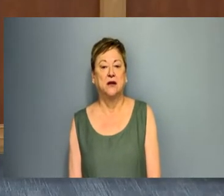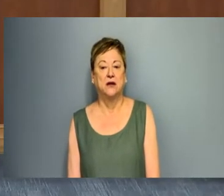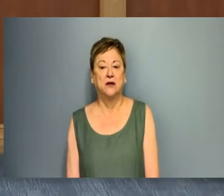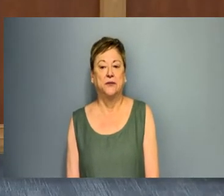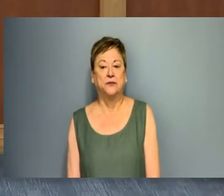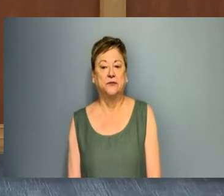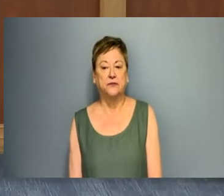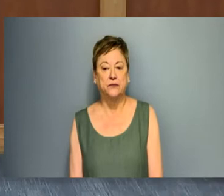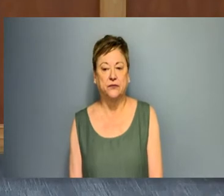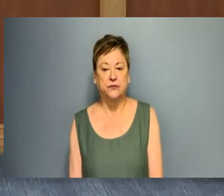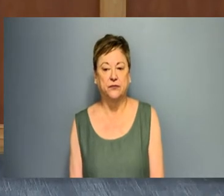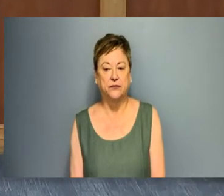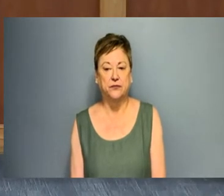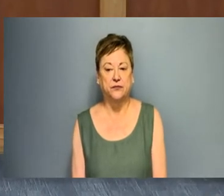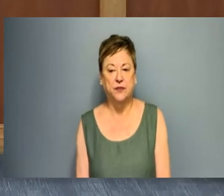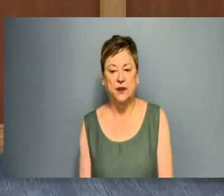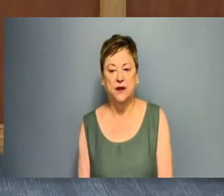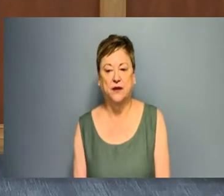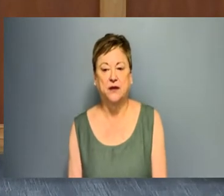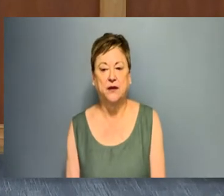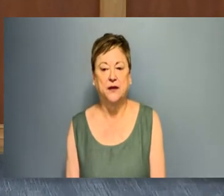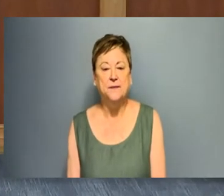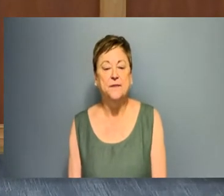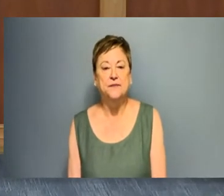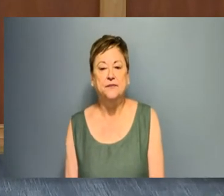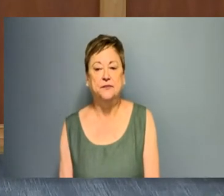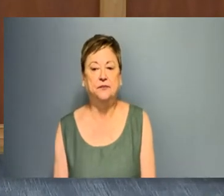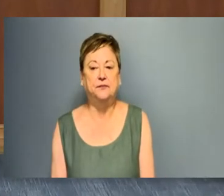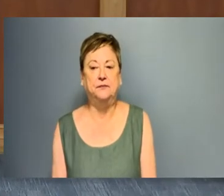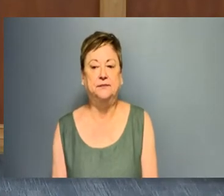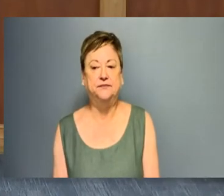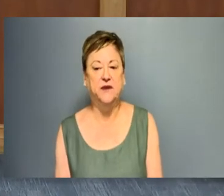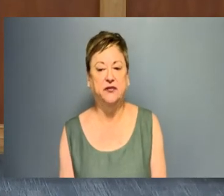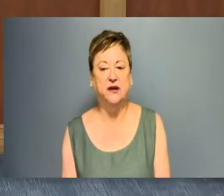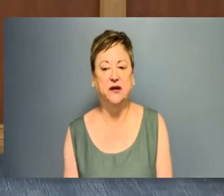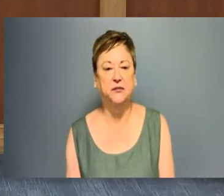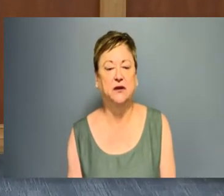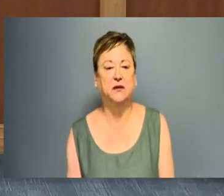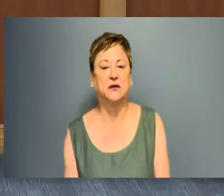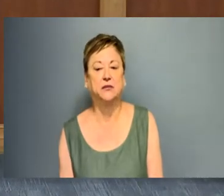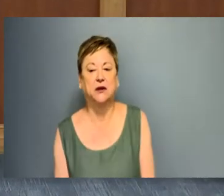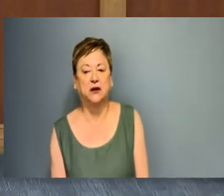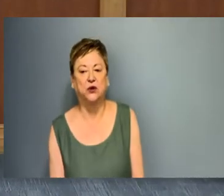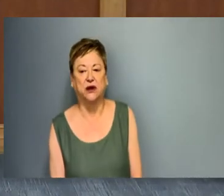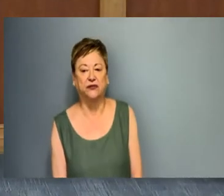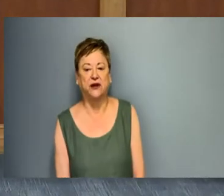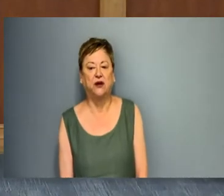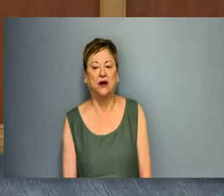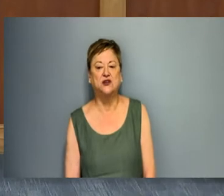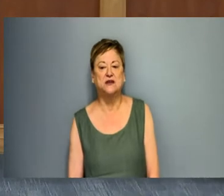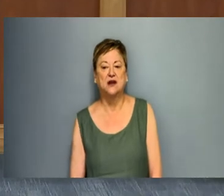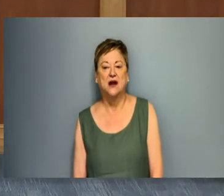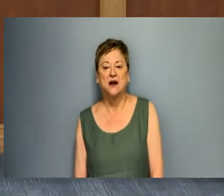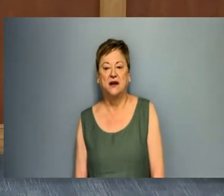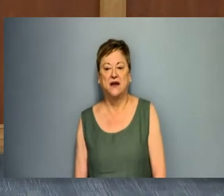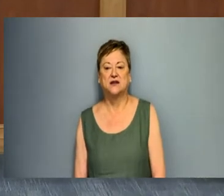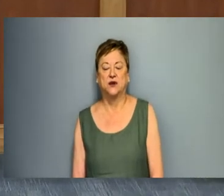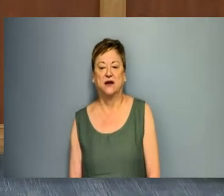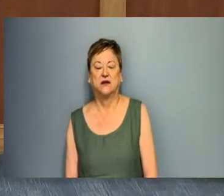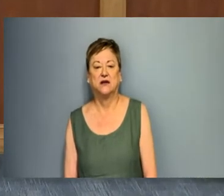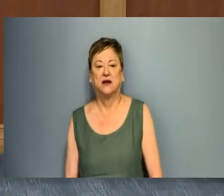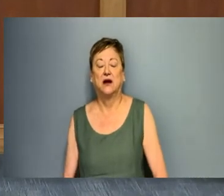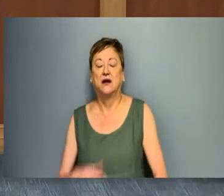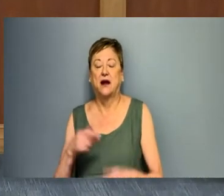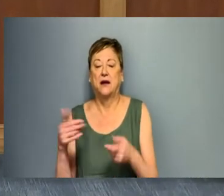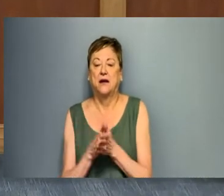Okay, we move to public comment. Chris Keeley, right? Kylie, I'm sorry. You have to